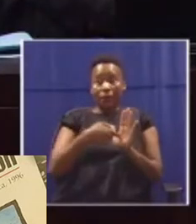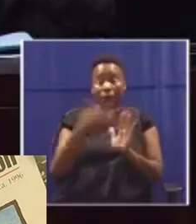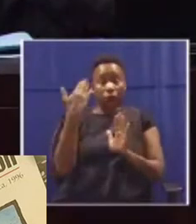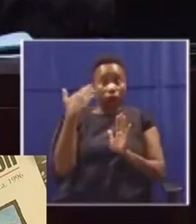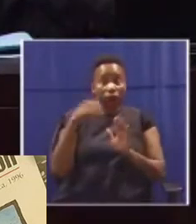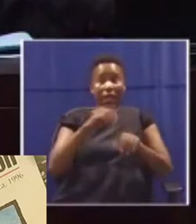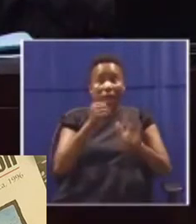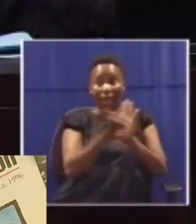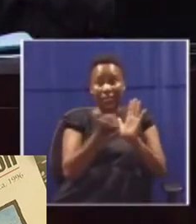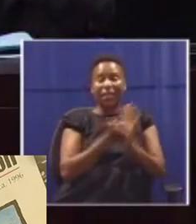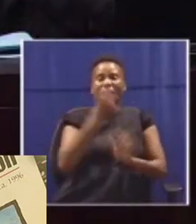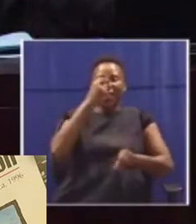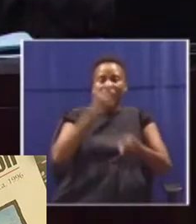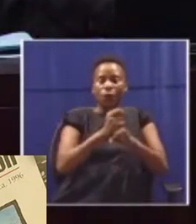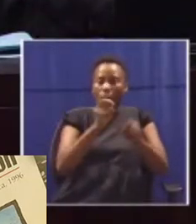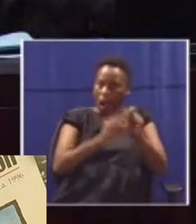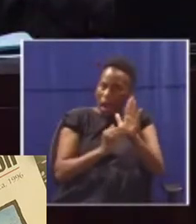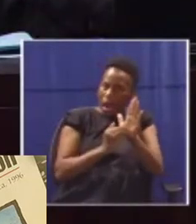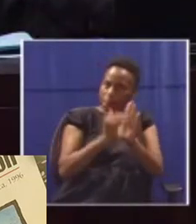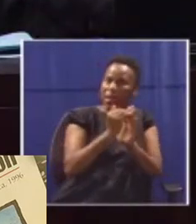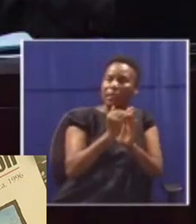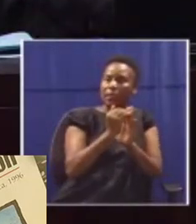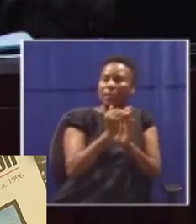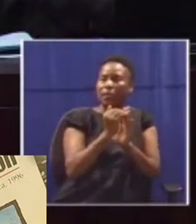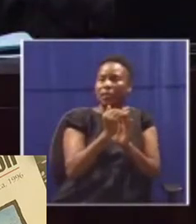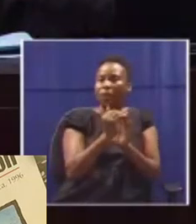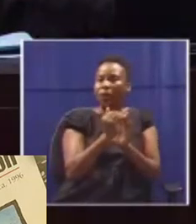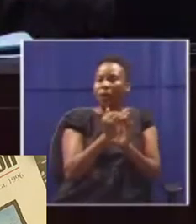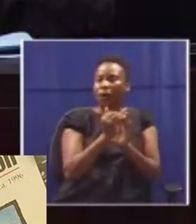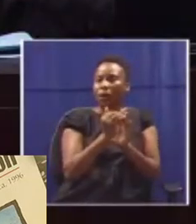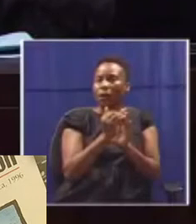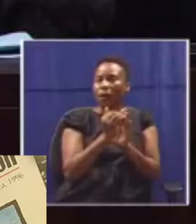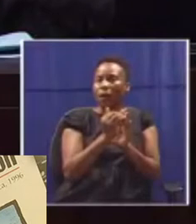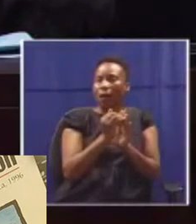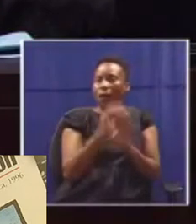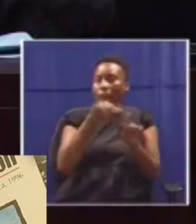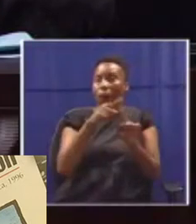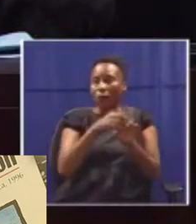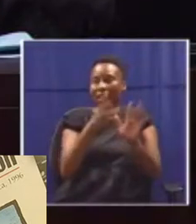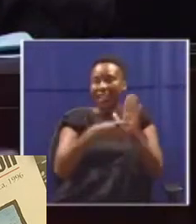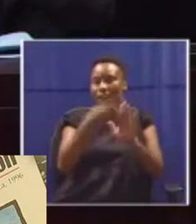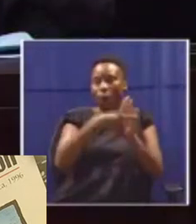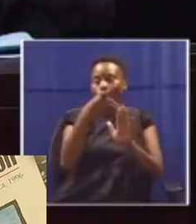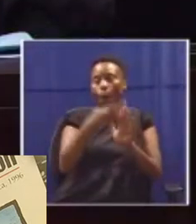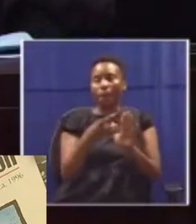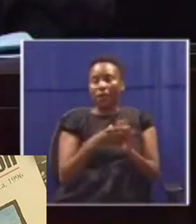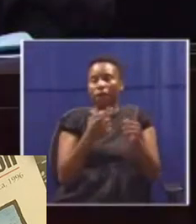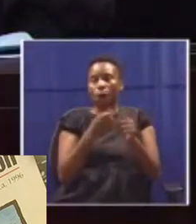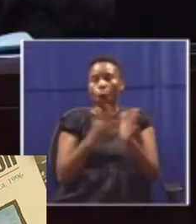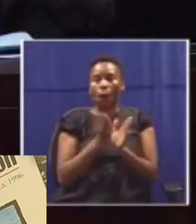require updating in respect of the development since